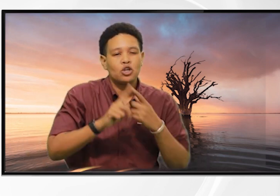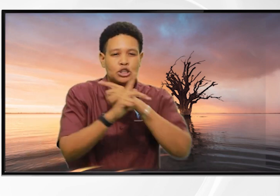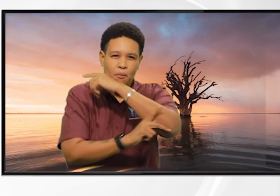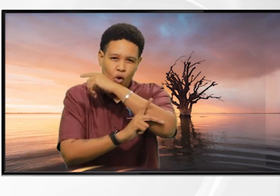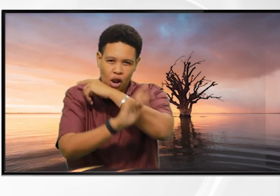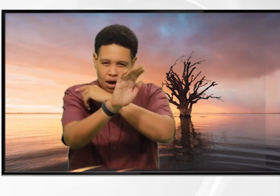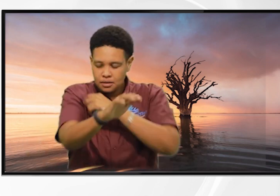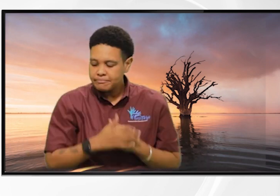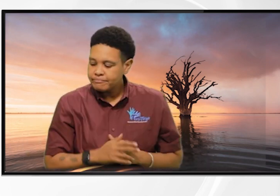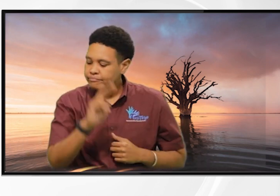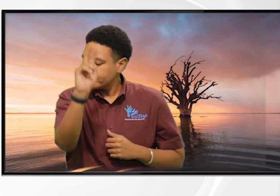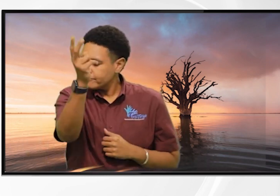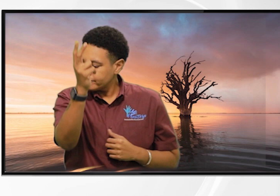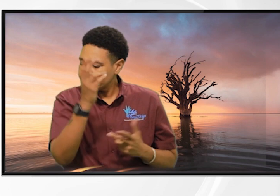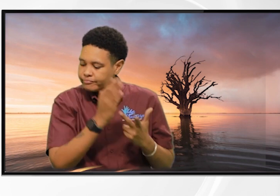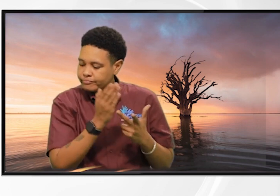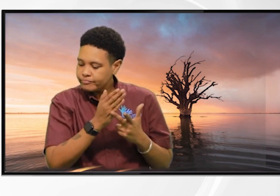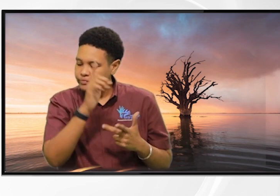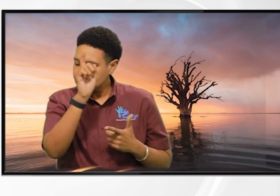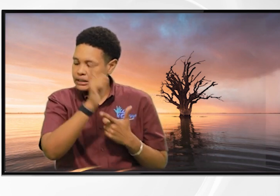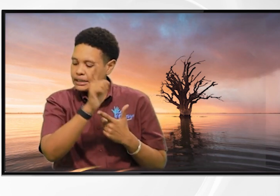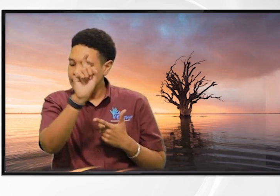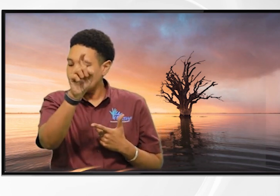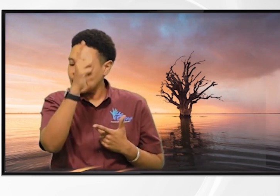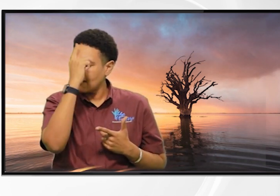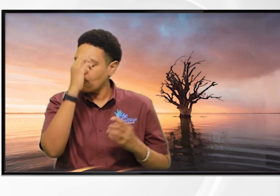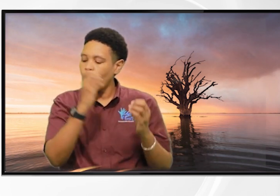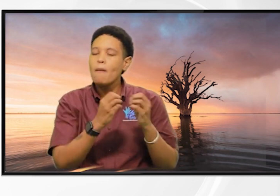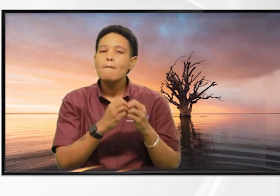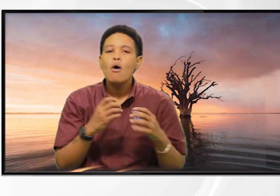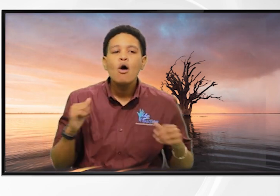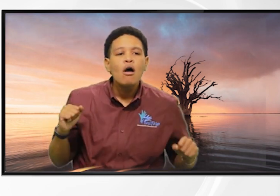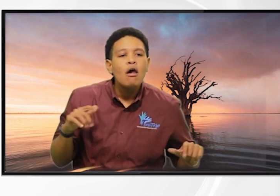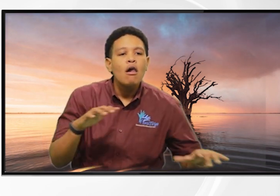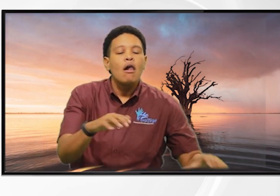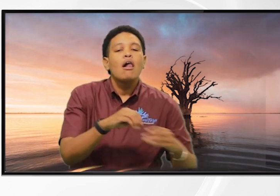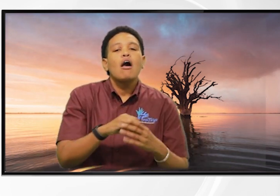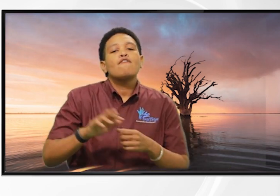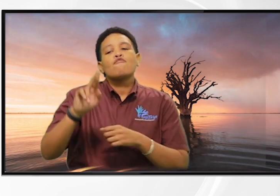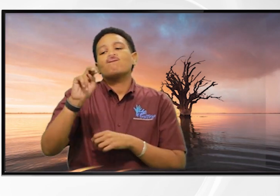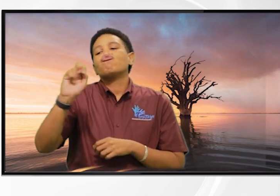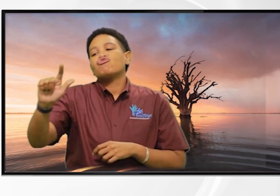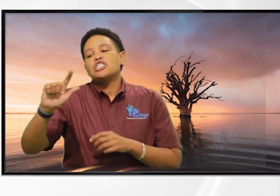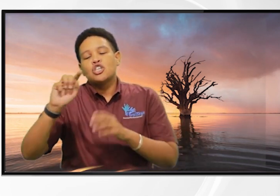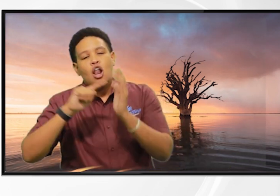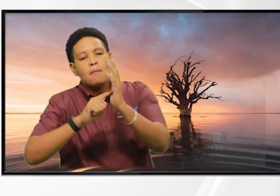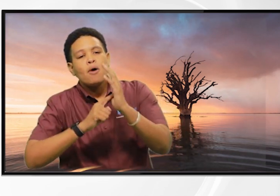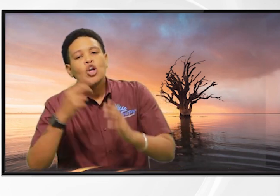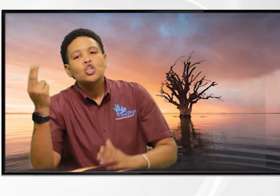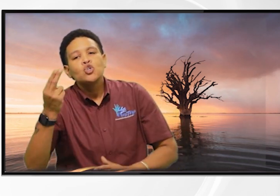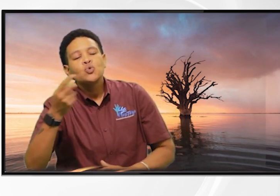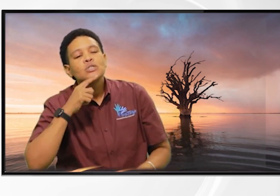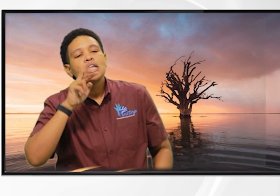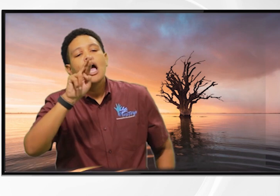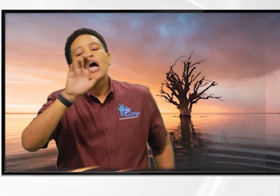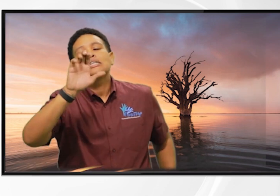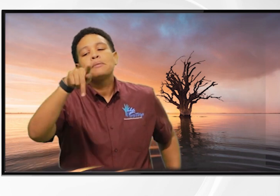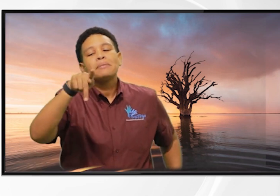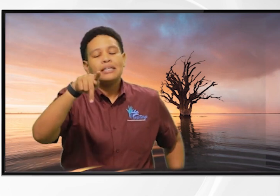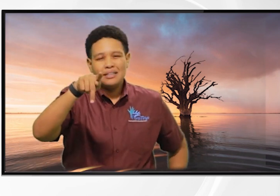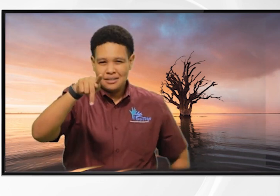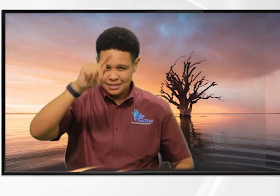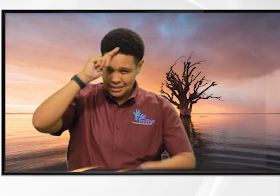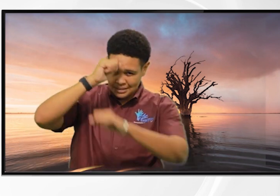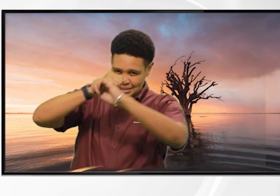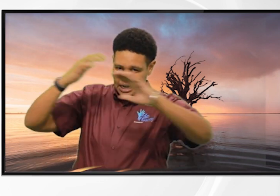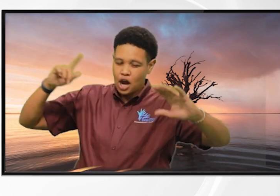Portland. 2, the need for more ensembles of regional models run using the RCP